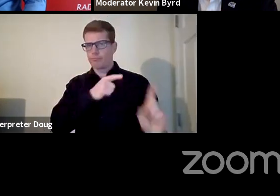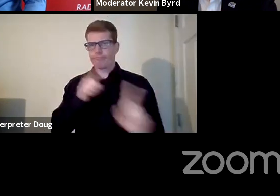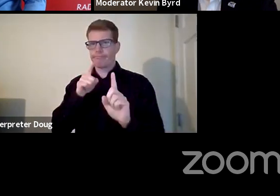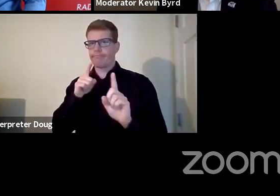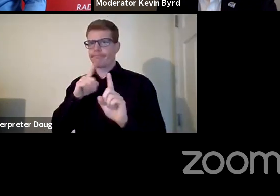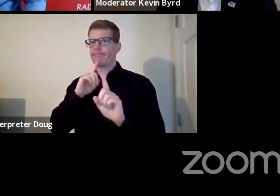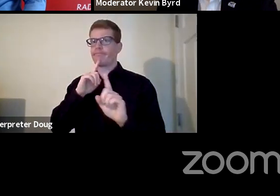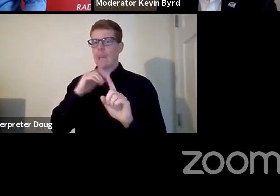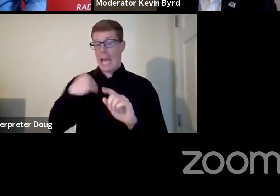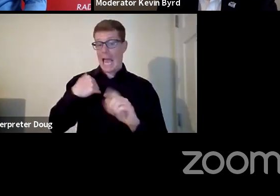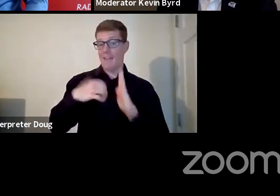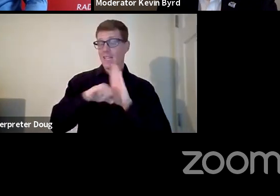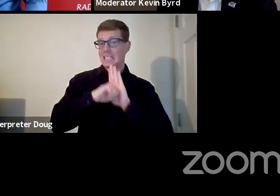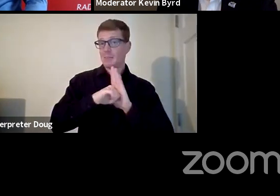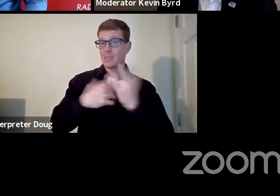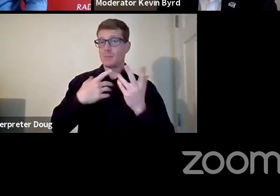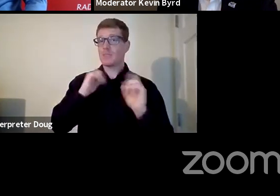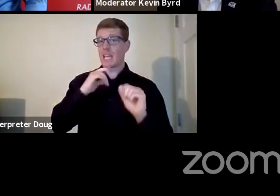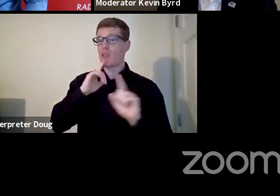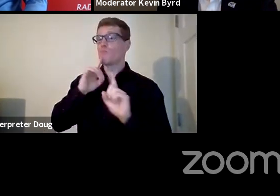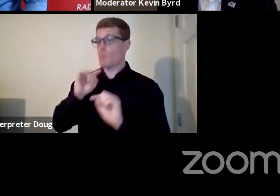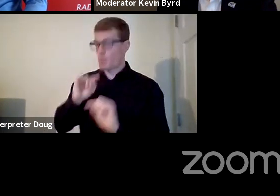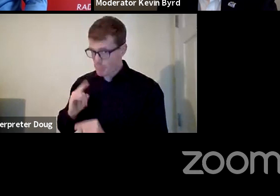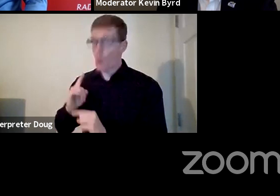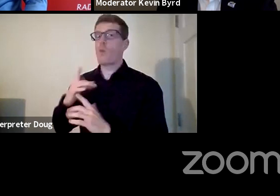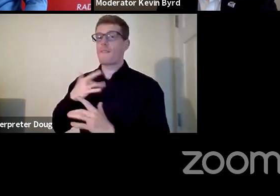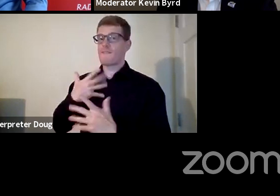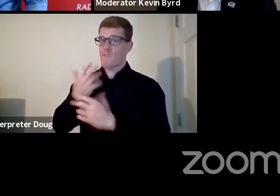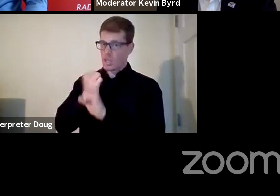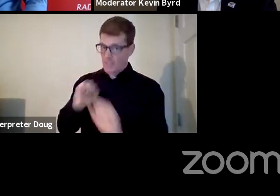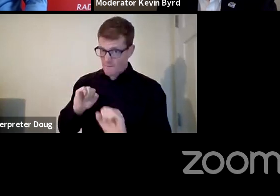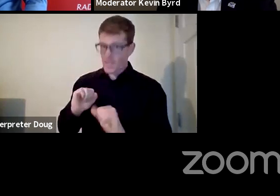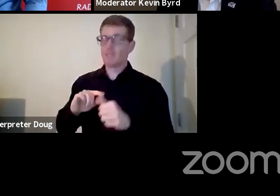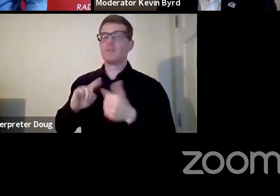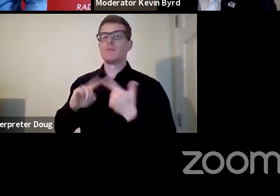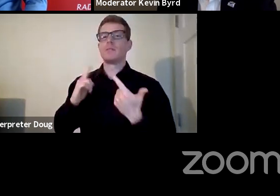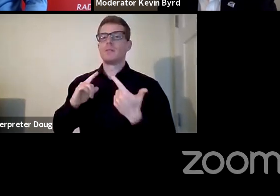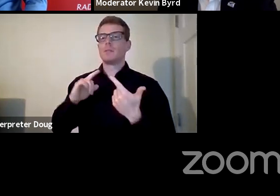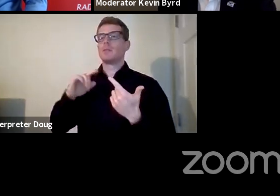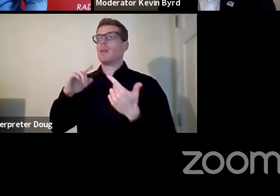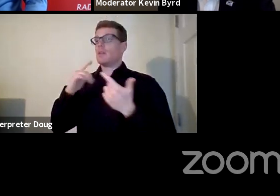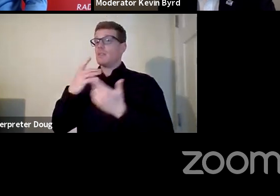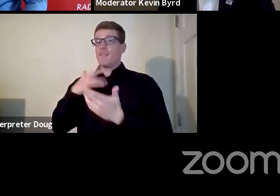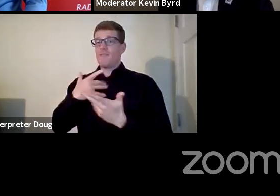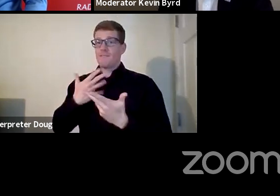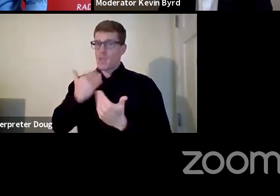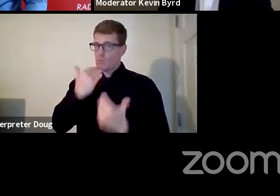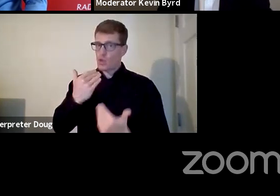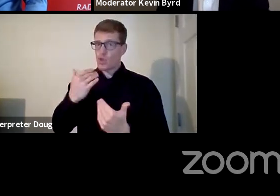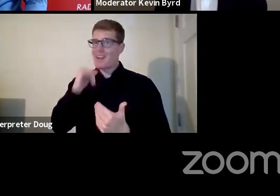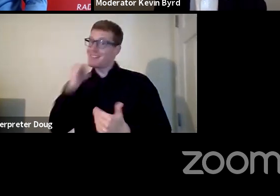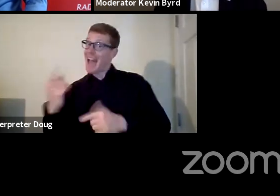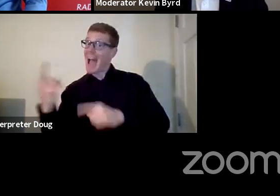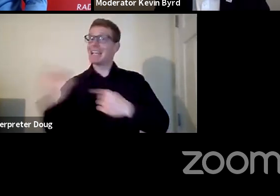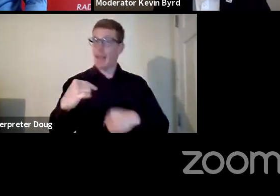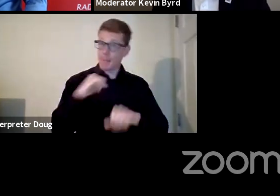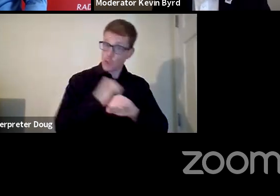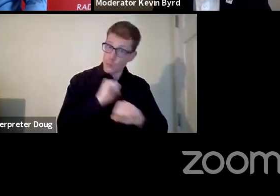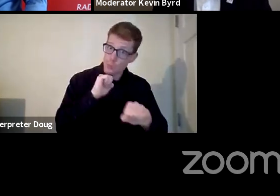feel comfortable not coming to work or not coming to campus when that would be a bad idea? And part of that's